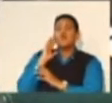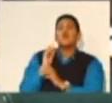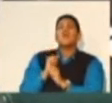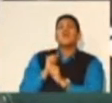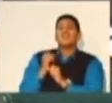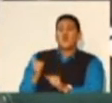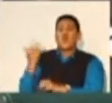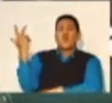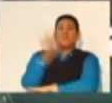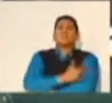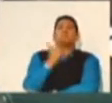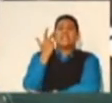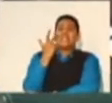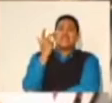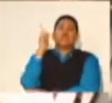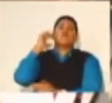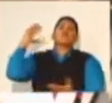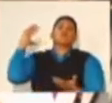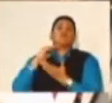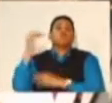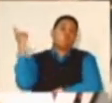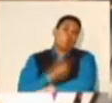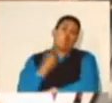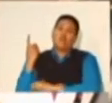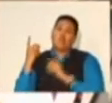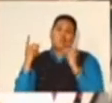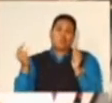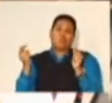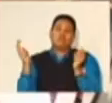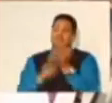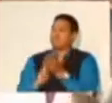current 3 days to 1 day.